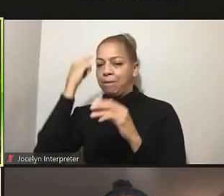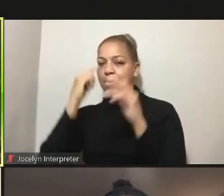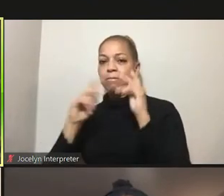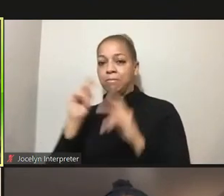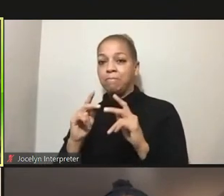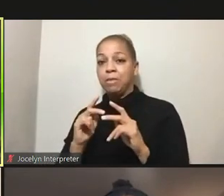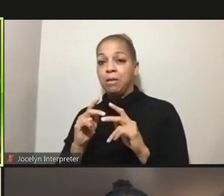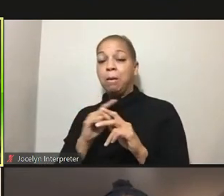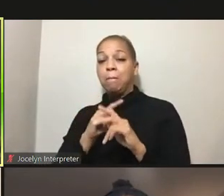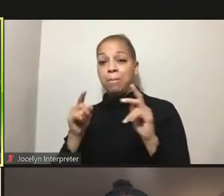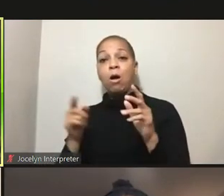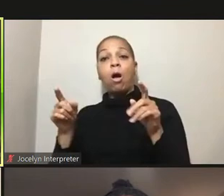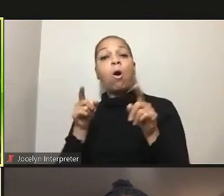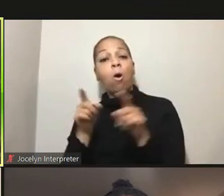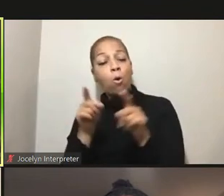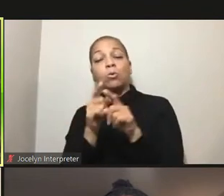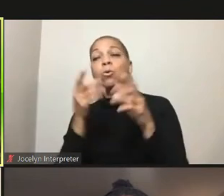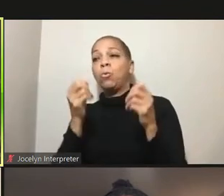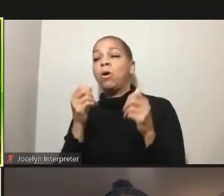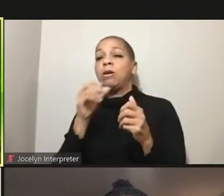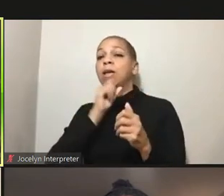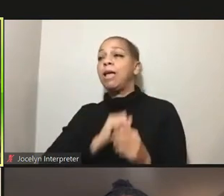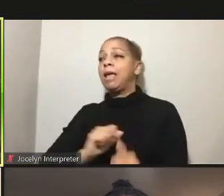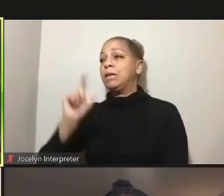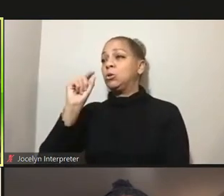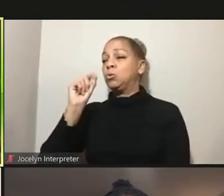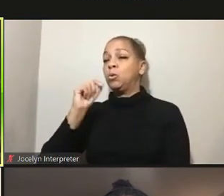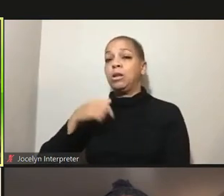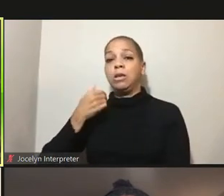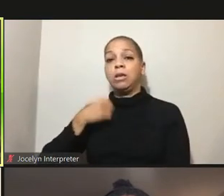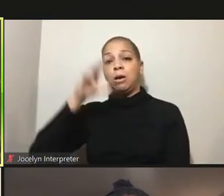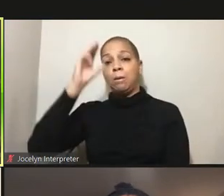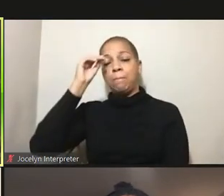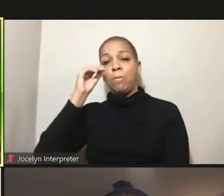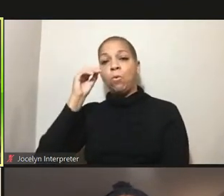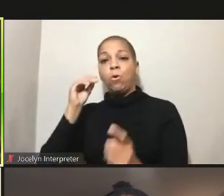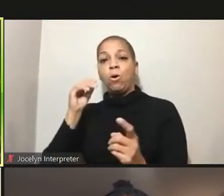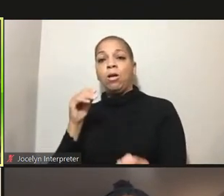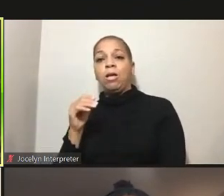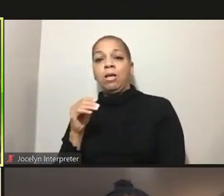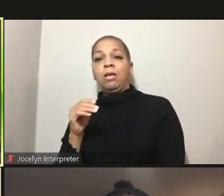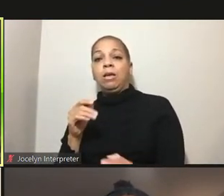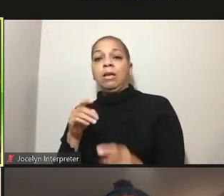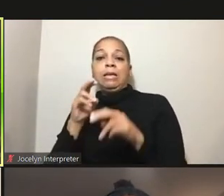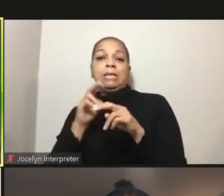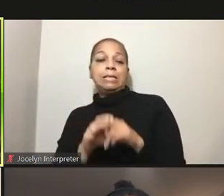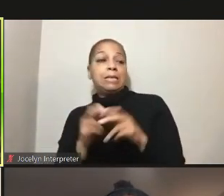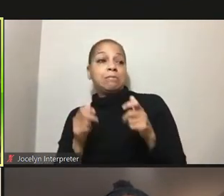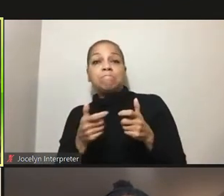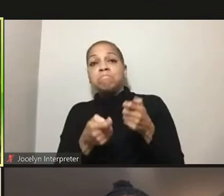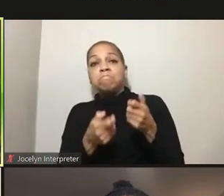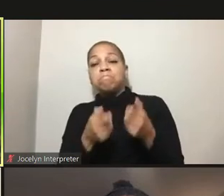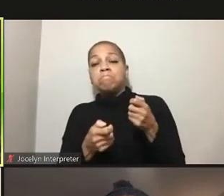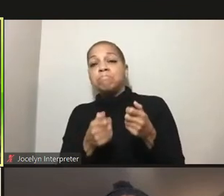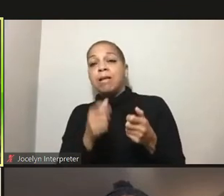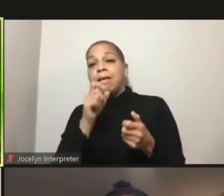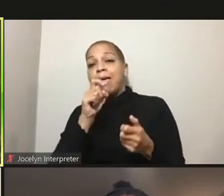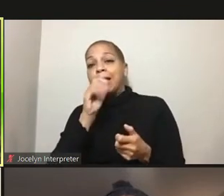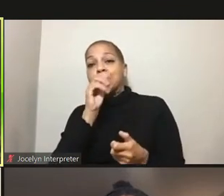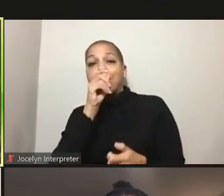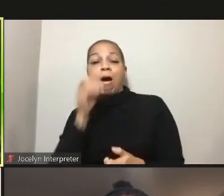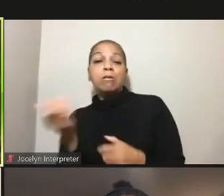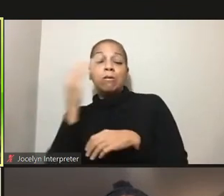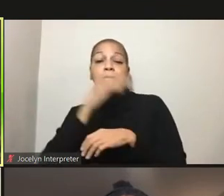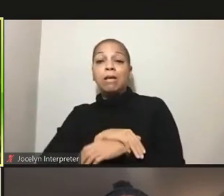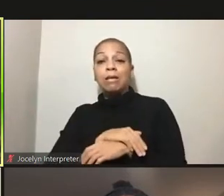guy to be able to sit and get stoned and play Xbox all day long, just like his white counterpart. Like, I want that. Like, I'm tired that